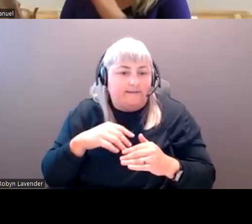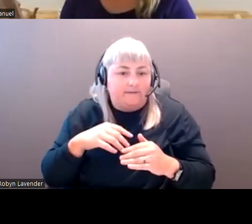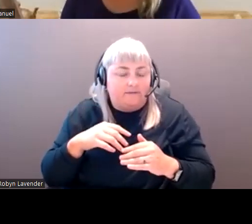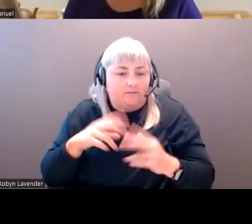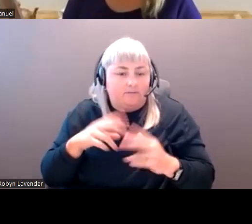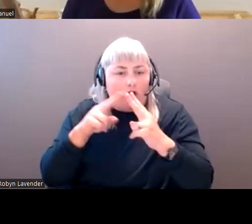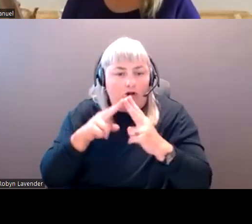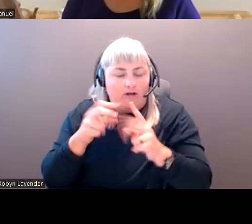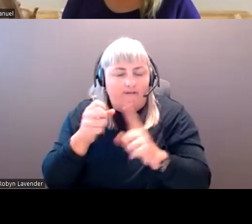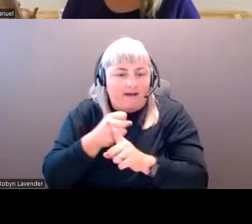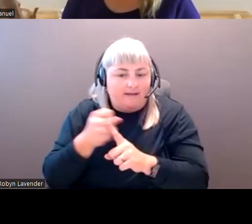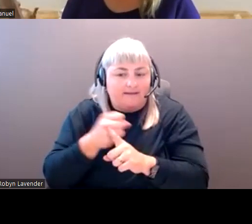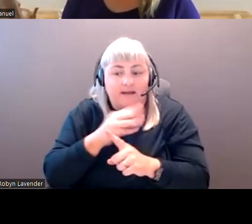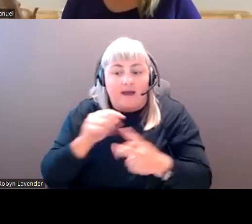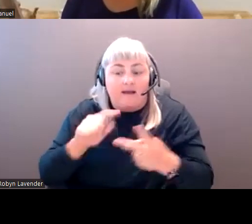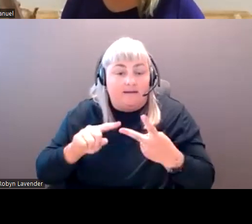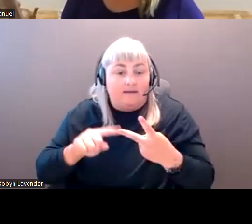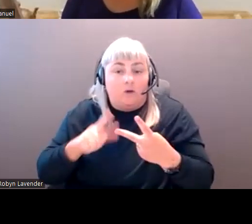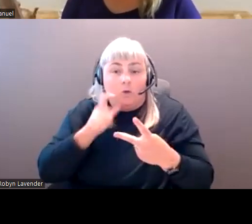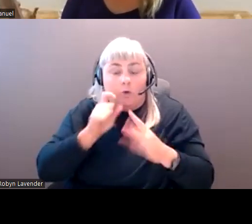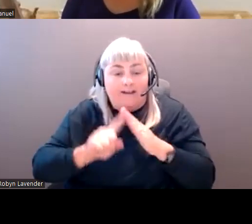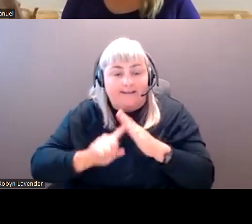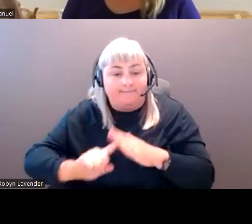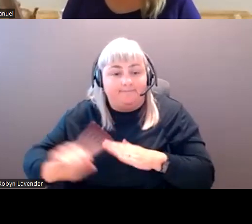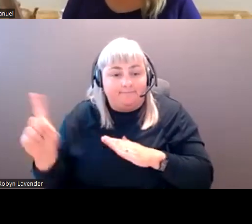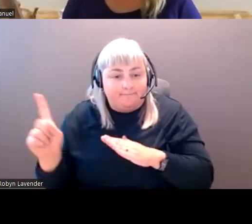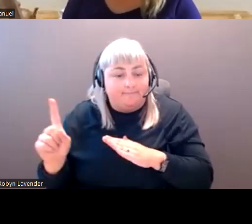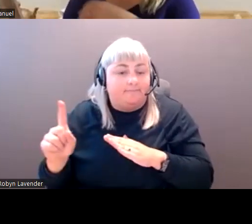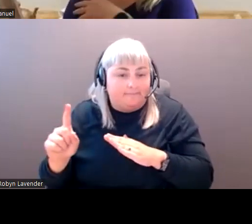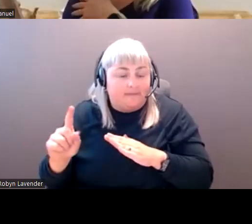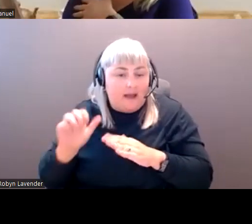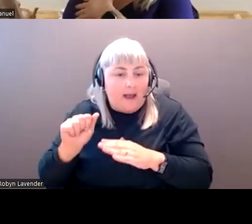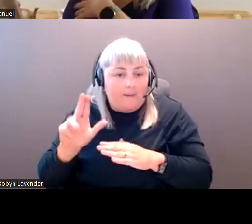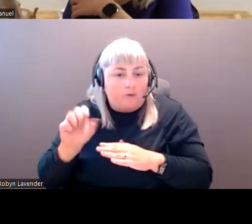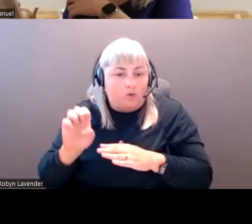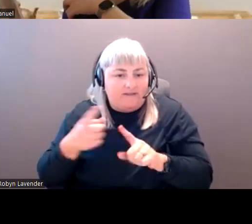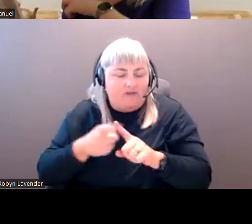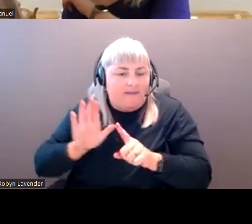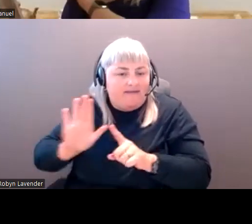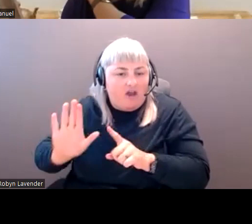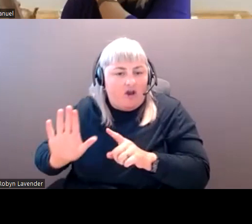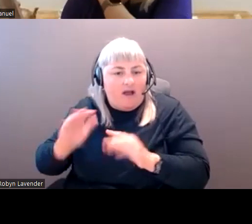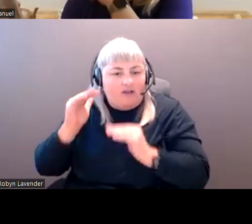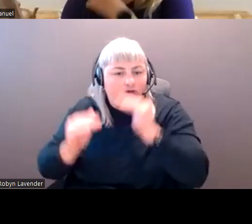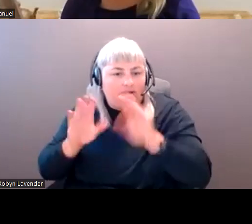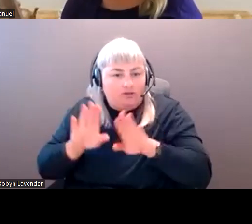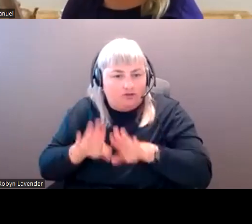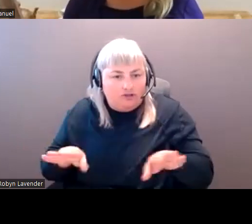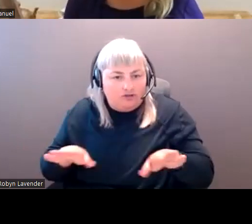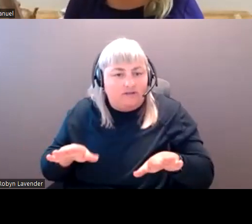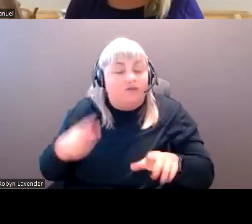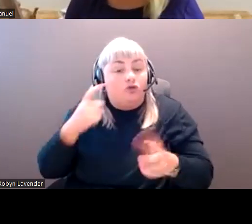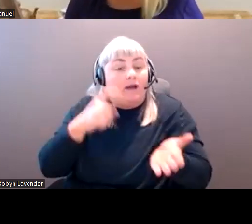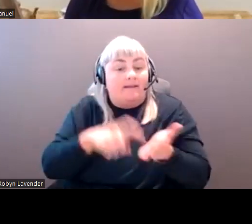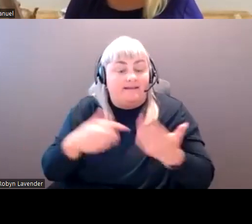is those that are fleeing abuse from their adult children, recognizing that there's sort of that intergenerational